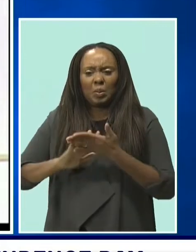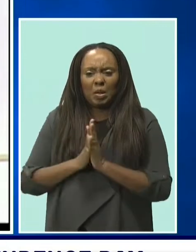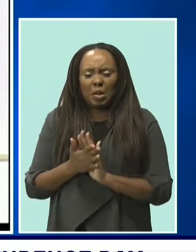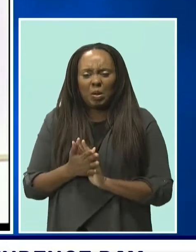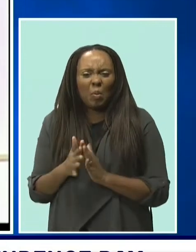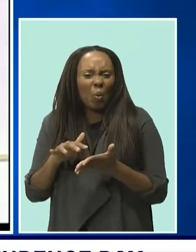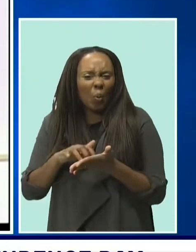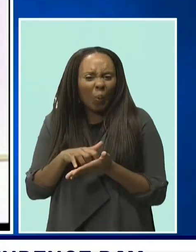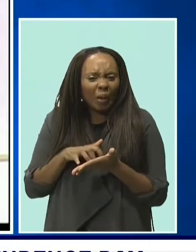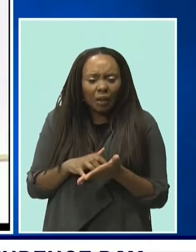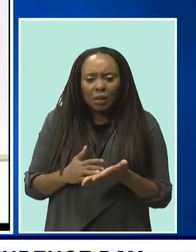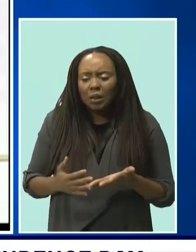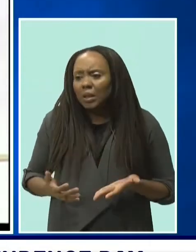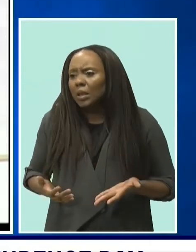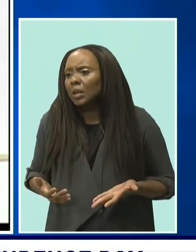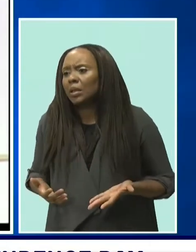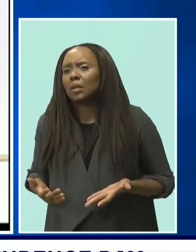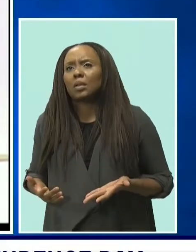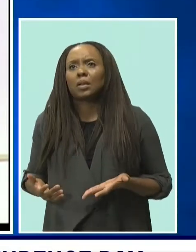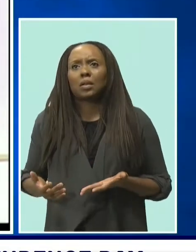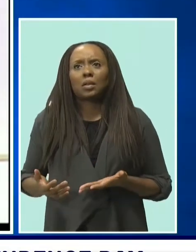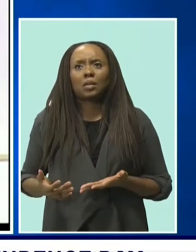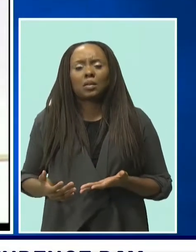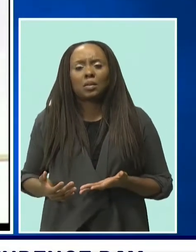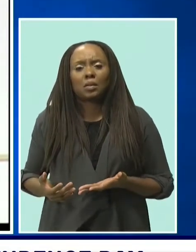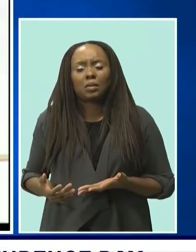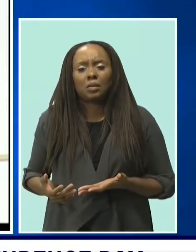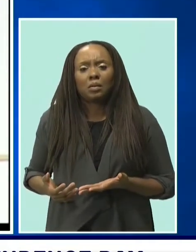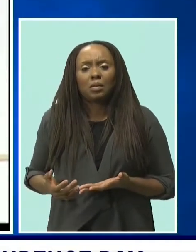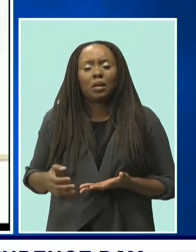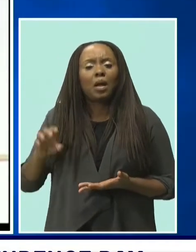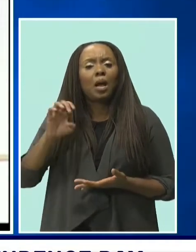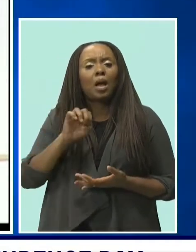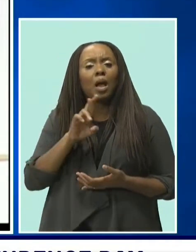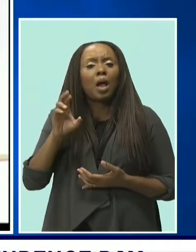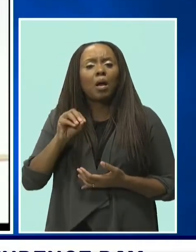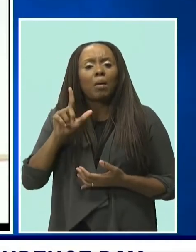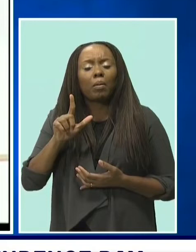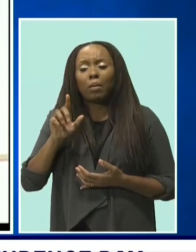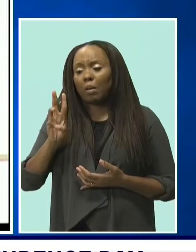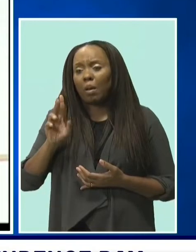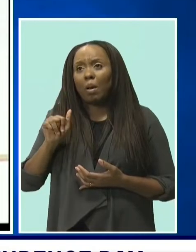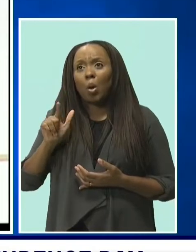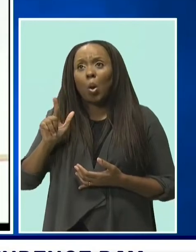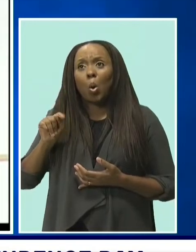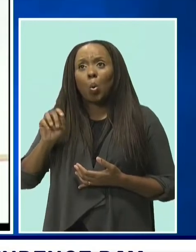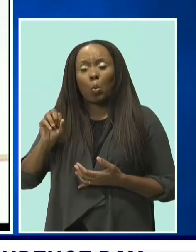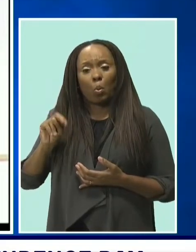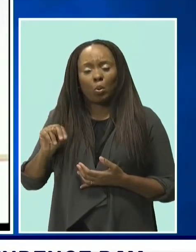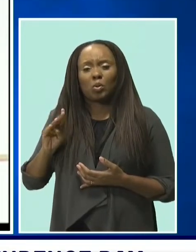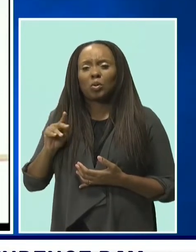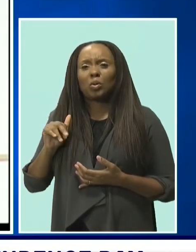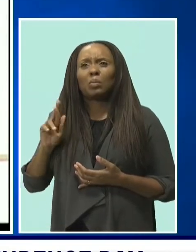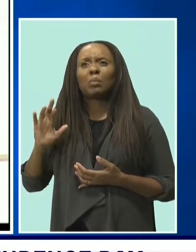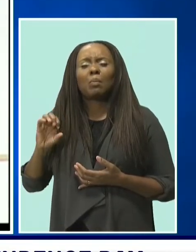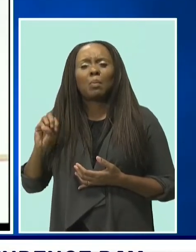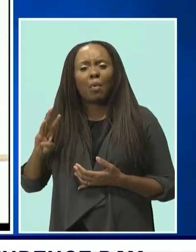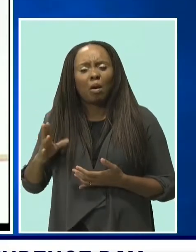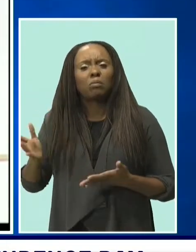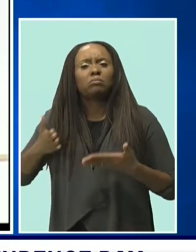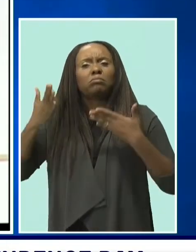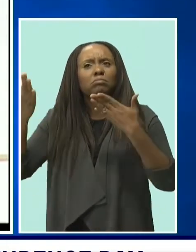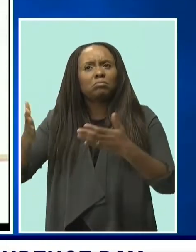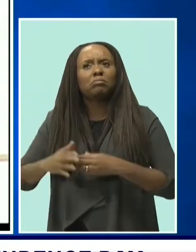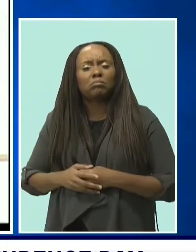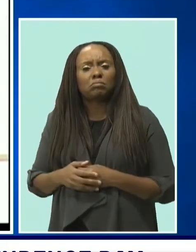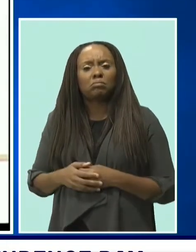which the Right Honorable Errol Walton Barrow made to this country. Right, excellent. The Right Excellent,